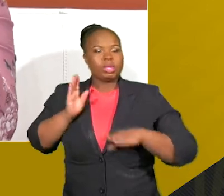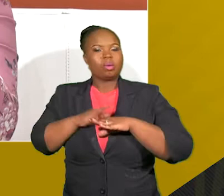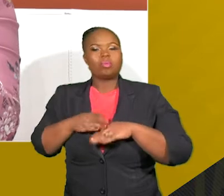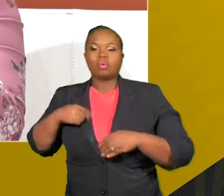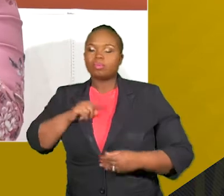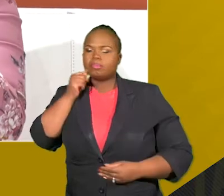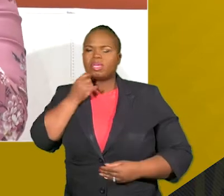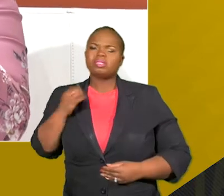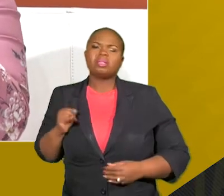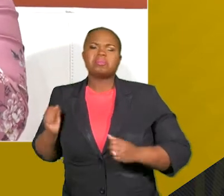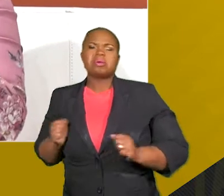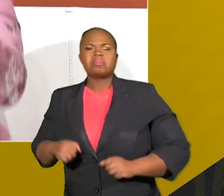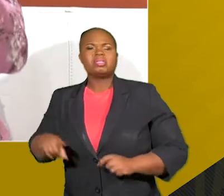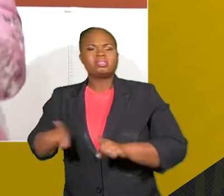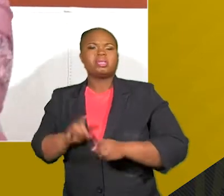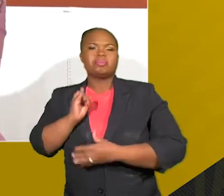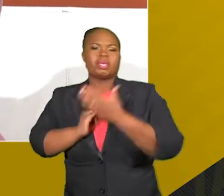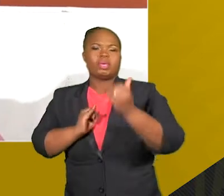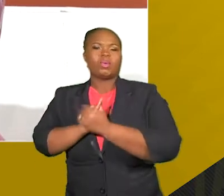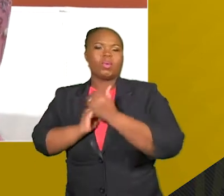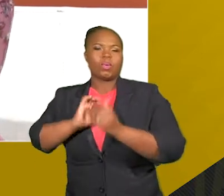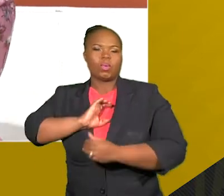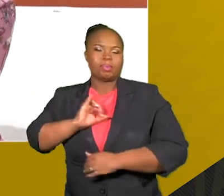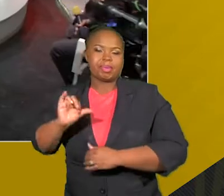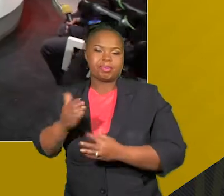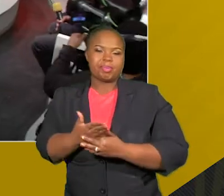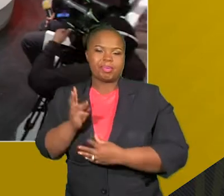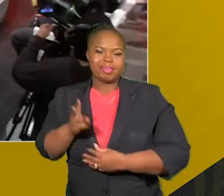men, hold on to this ego? Please stay with us after the break.